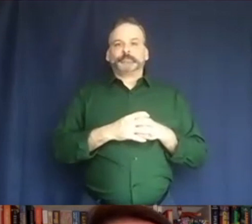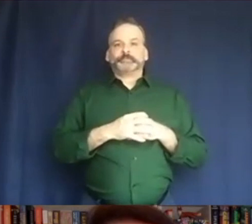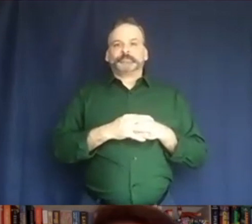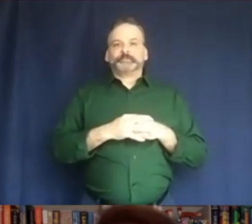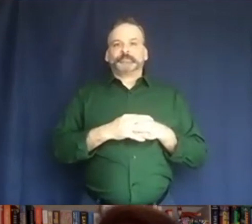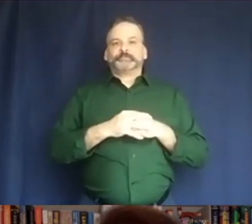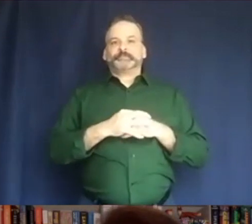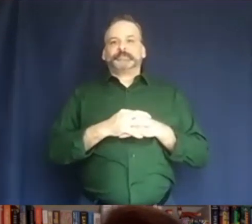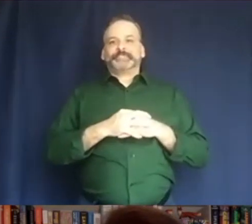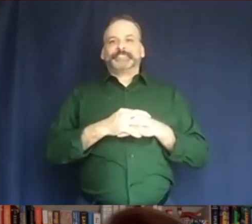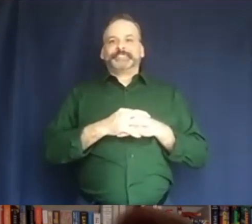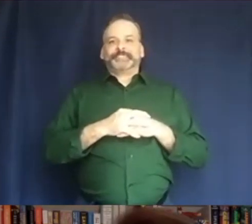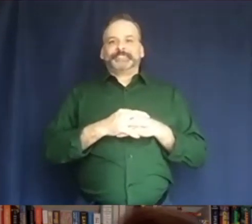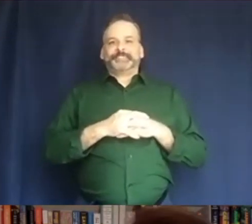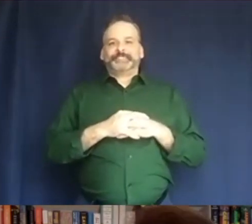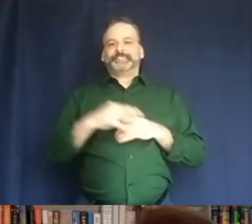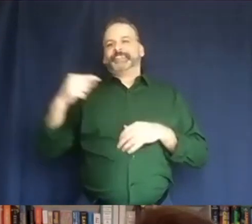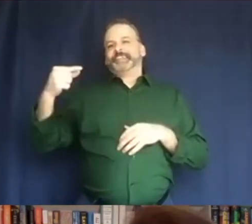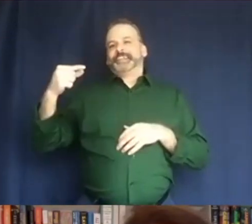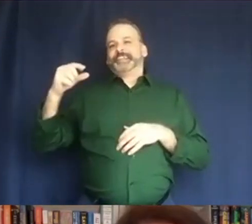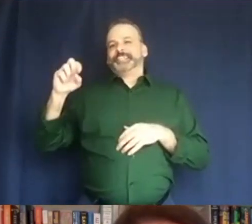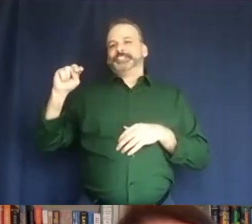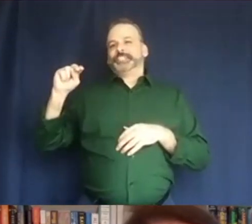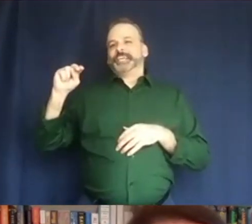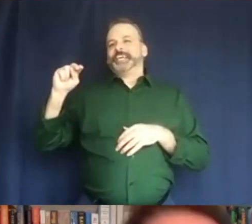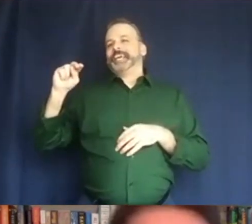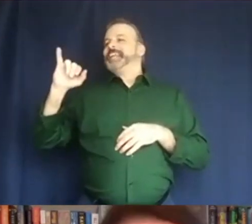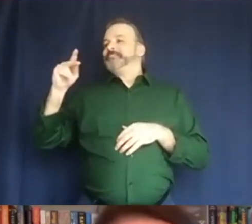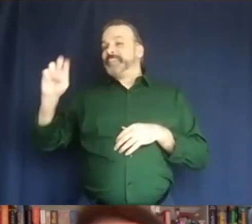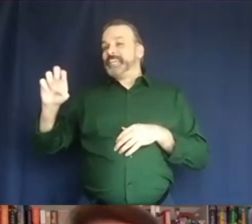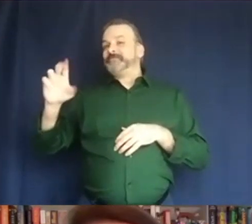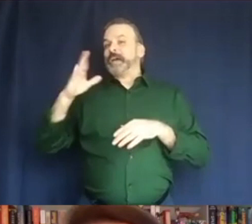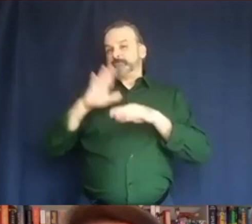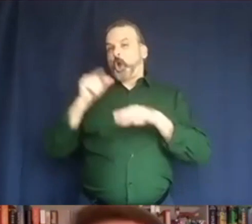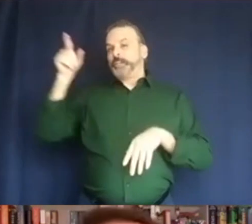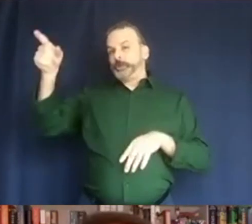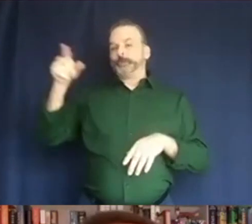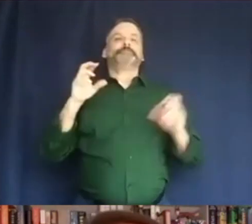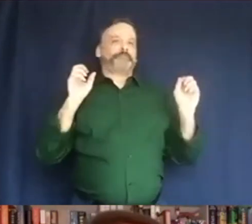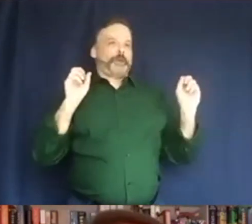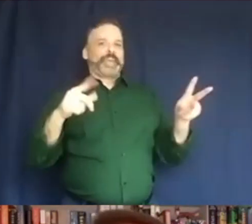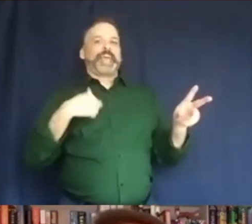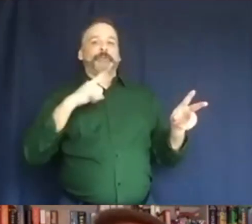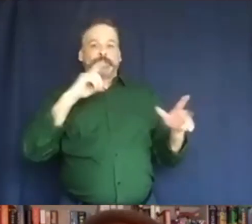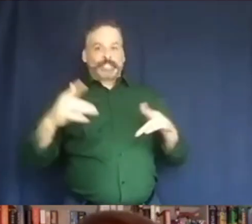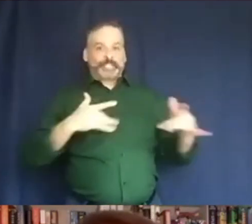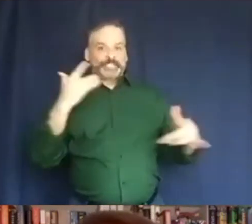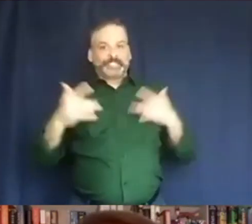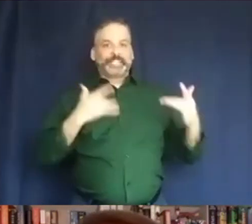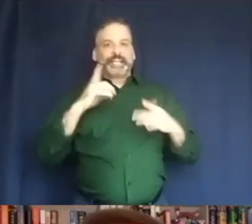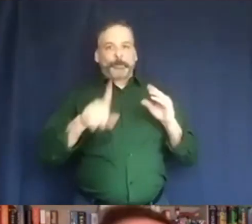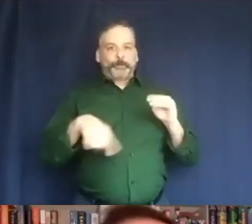Genevieve, I'm calling on you. Okay. I am really excited